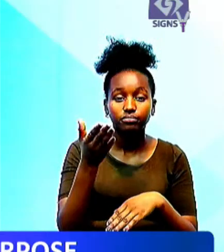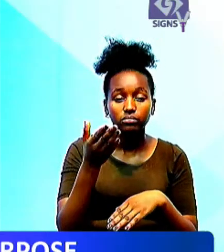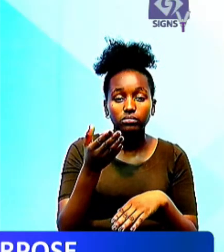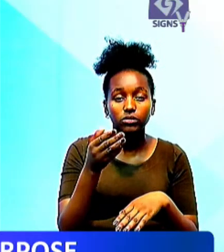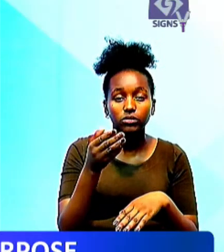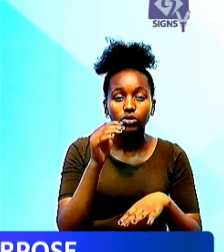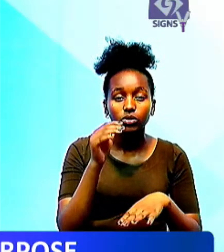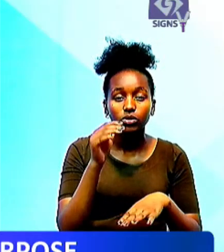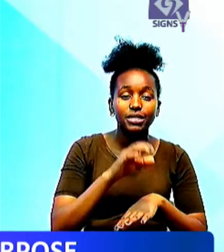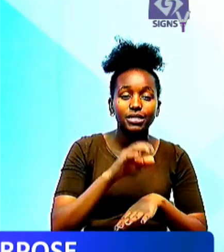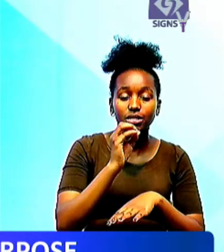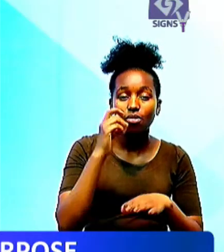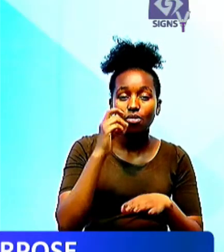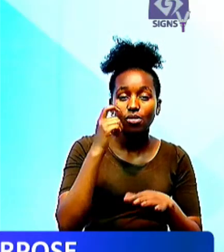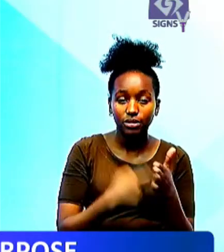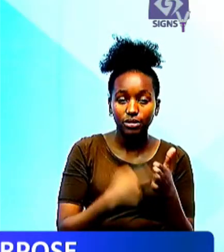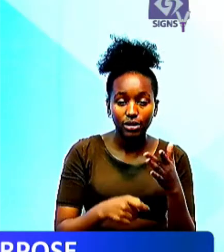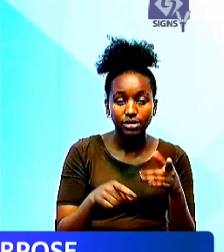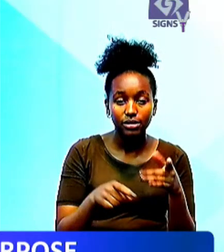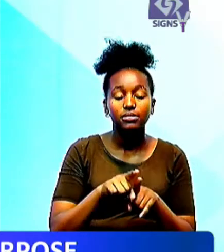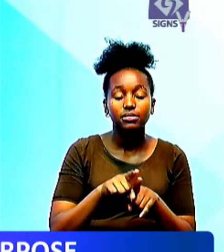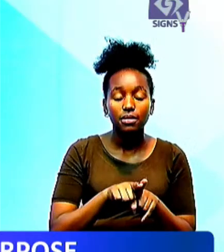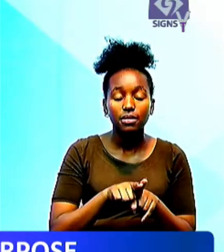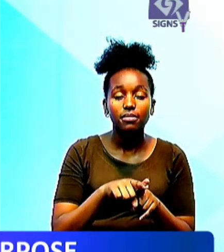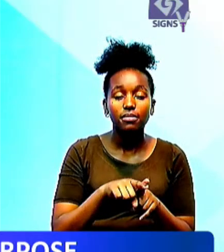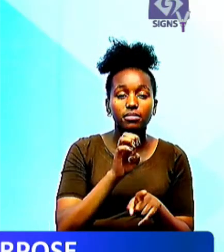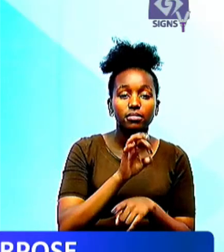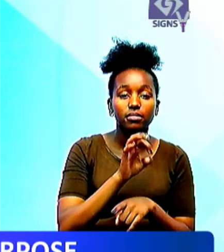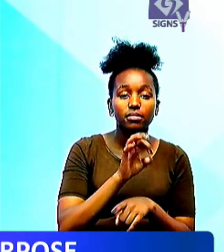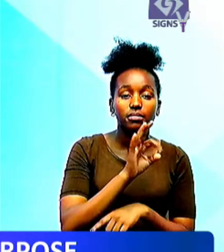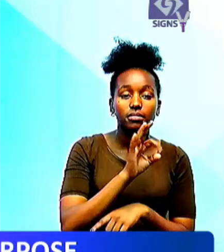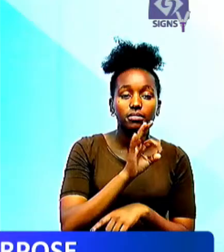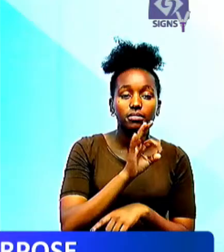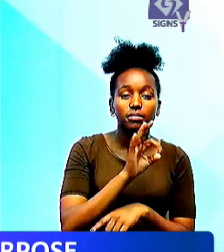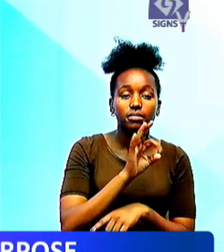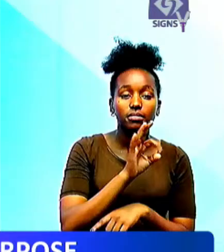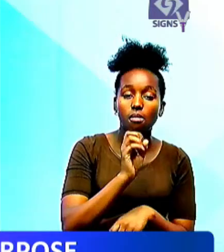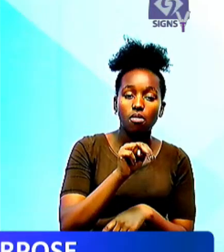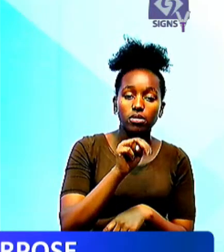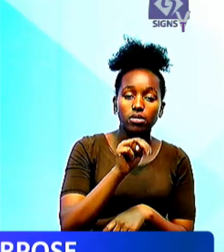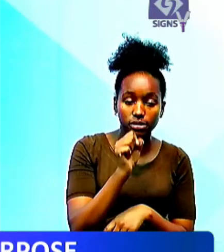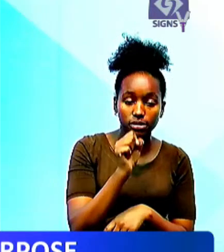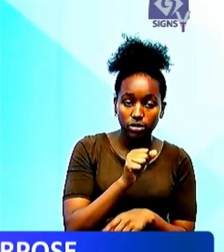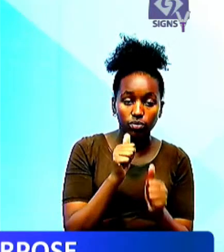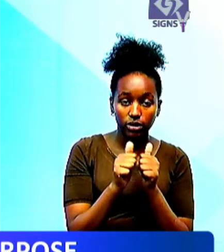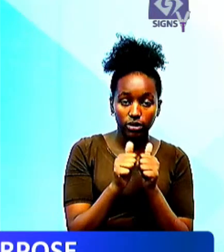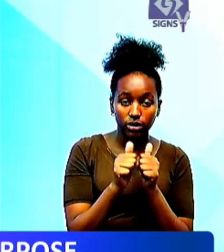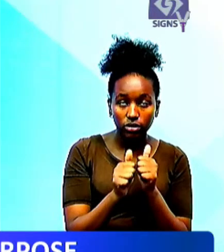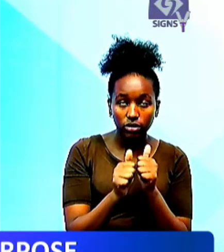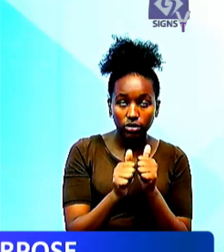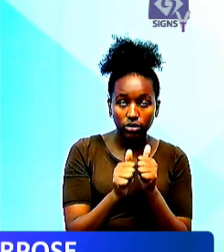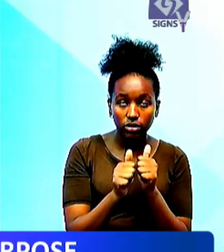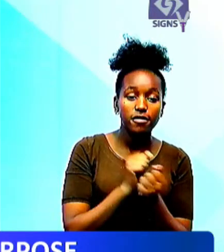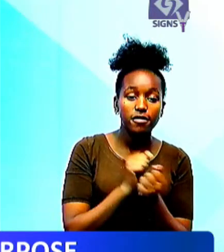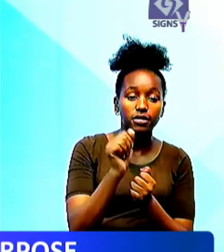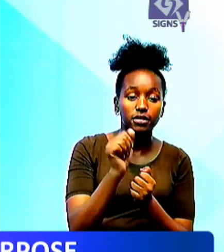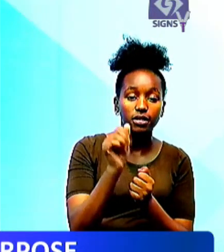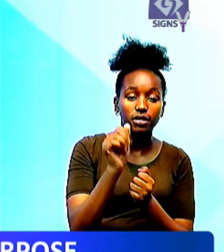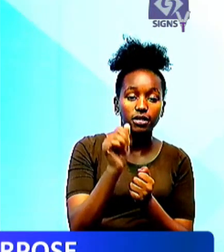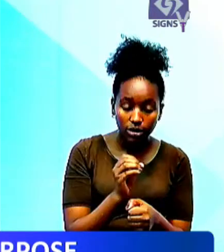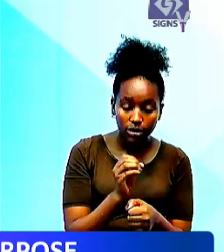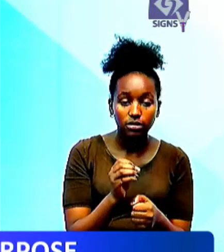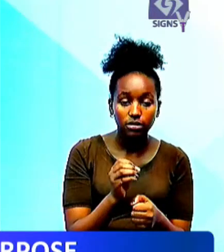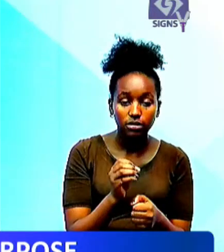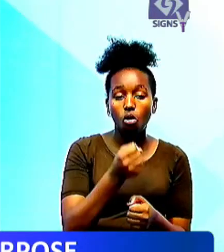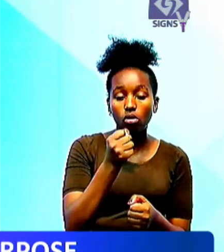what we call treasury, like FXD bonds that have a tax depending on the duration. There are those that have 15% withholding tax, and there are those that